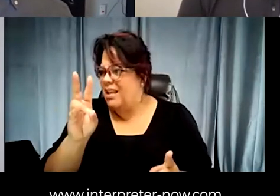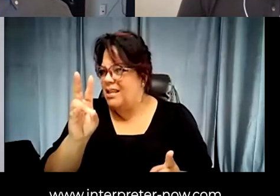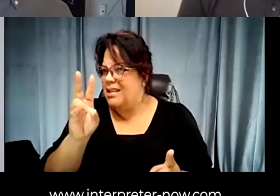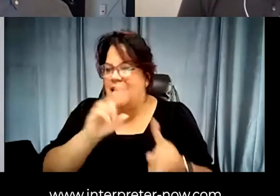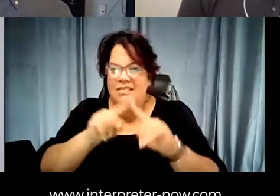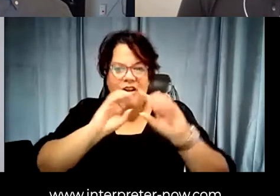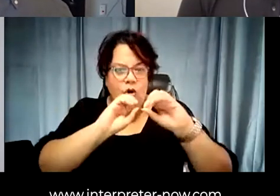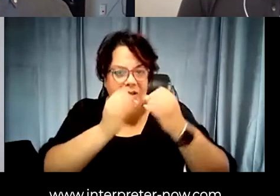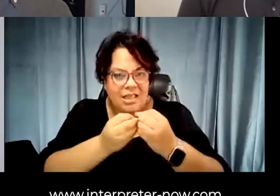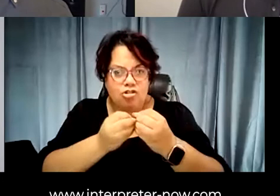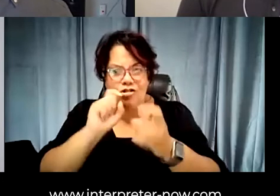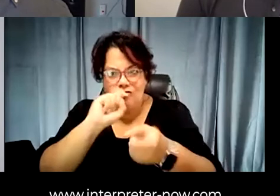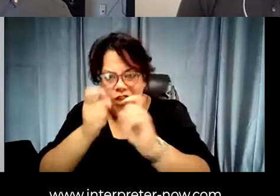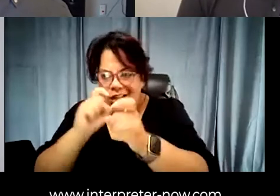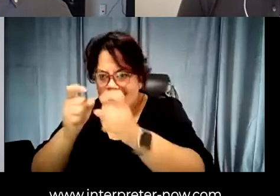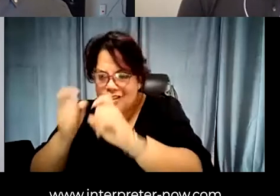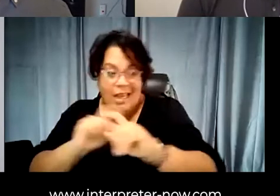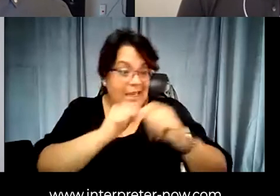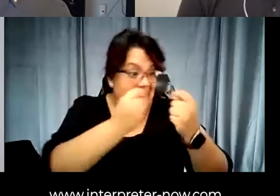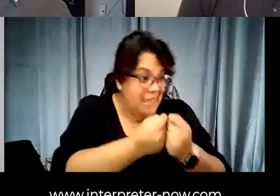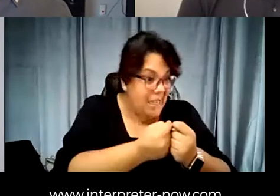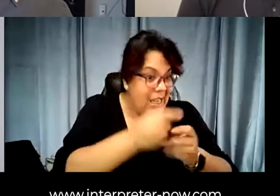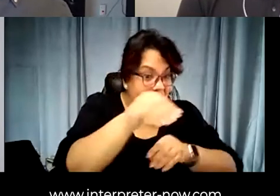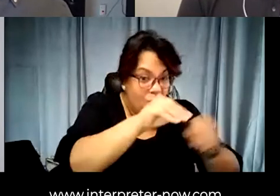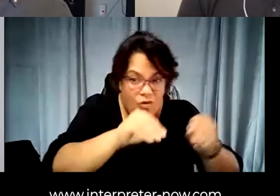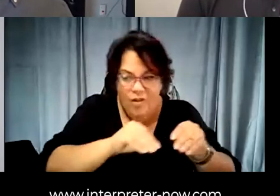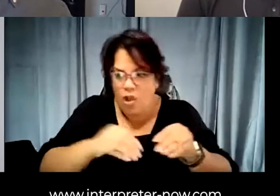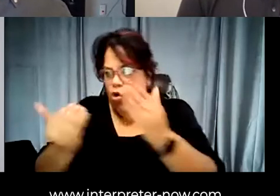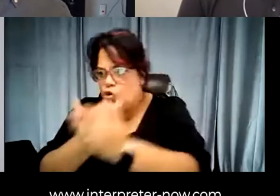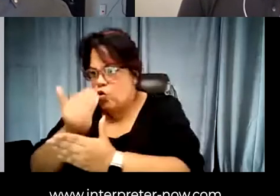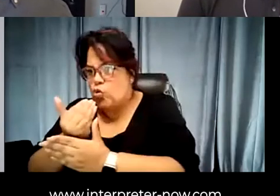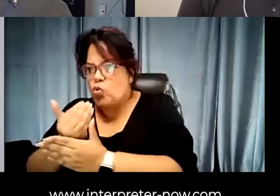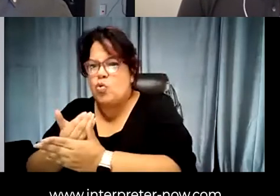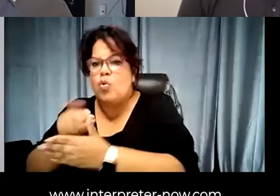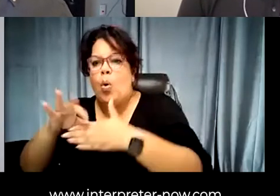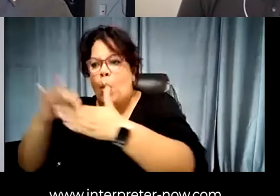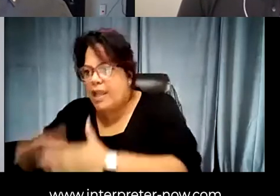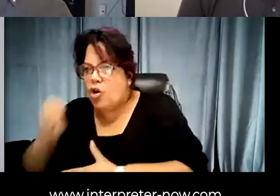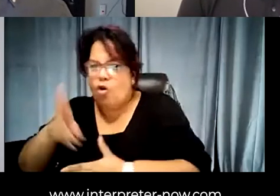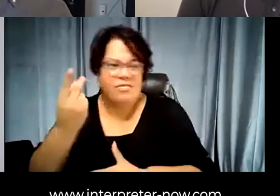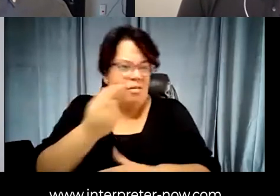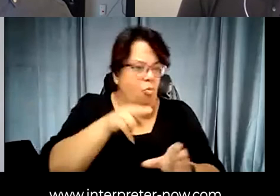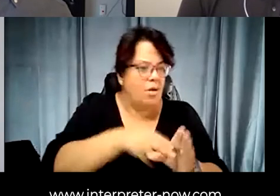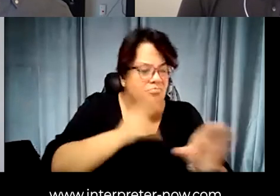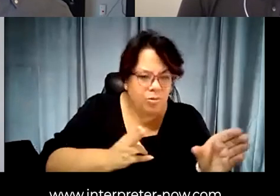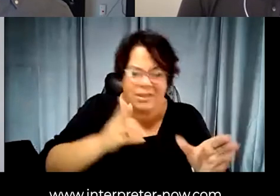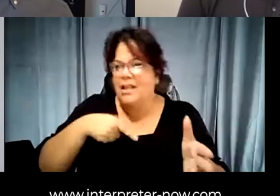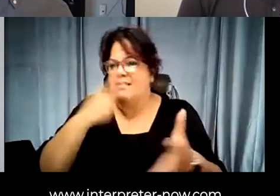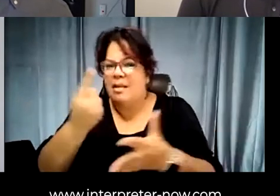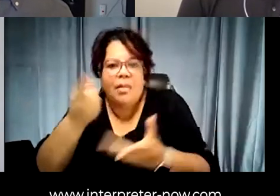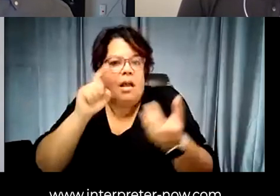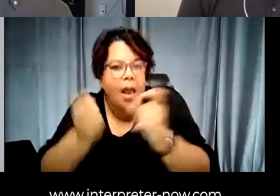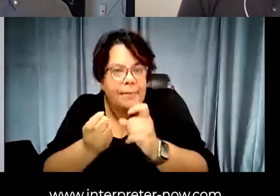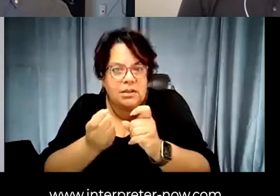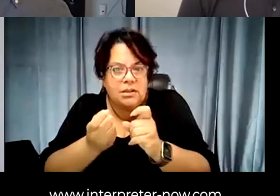organizational changes, either with a team getting moved in or a new leader coming in or someone going away. And I think if I